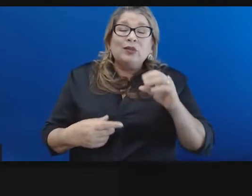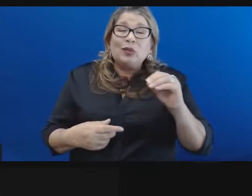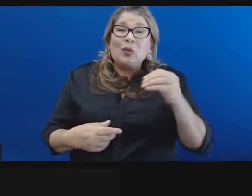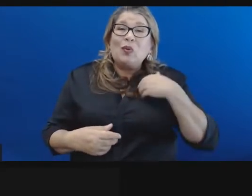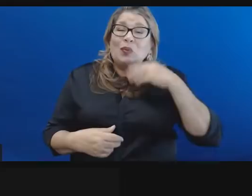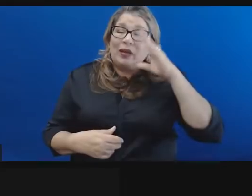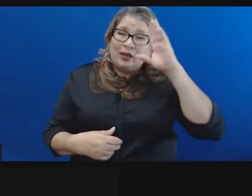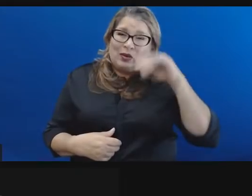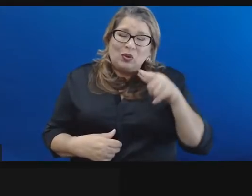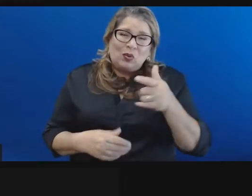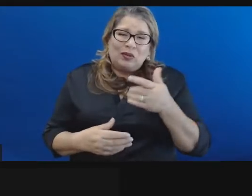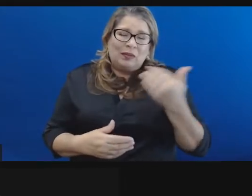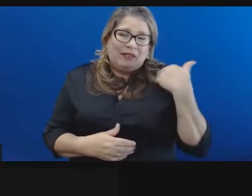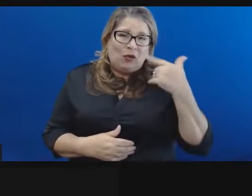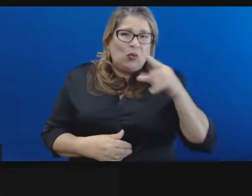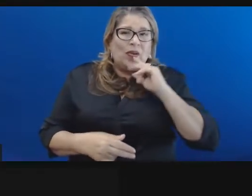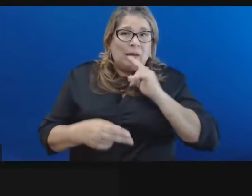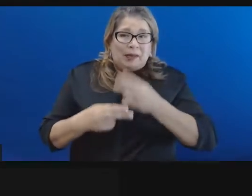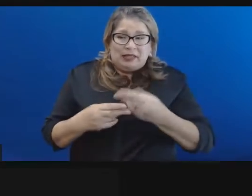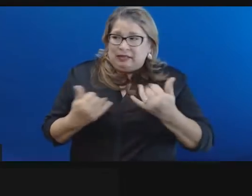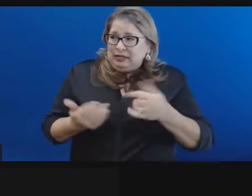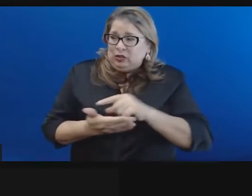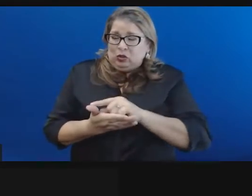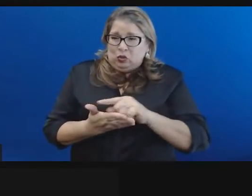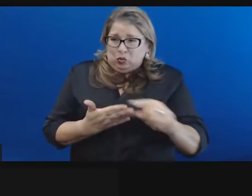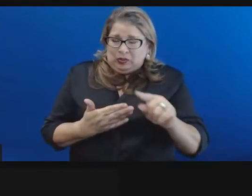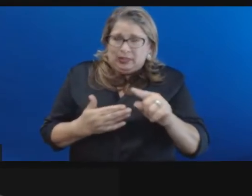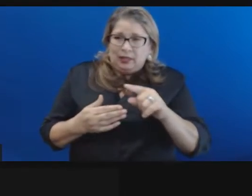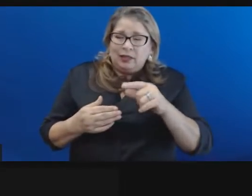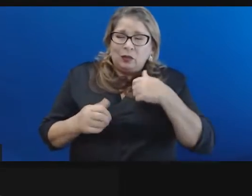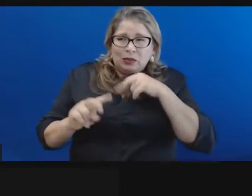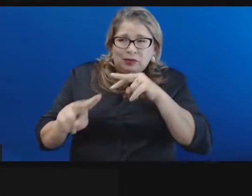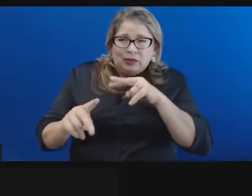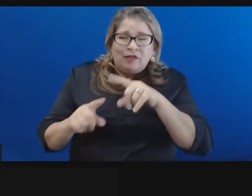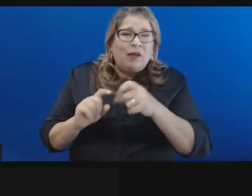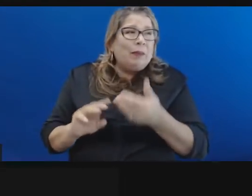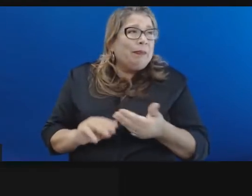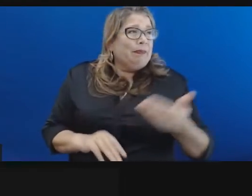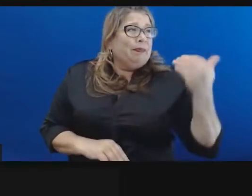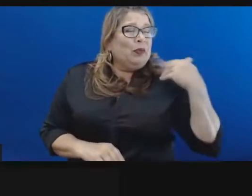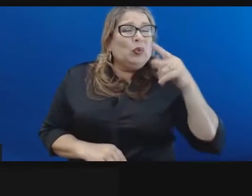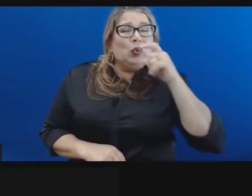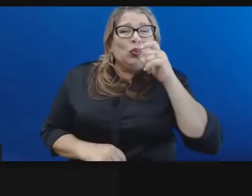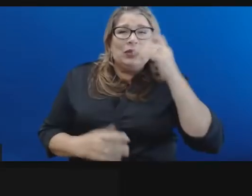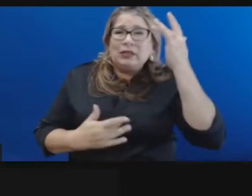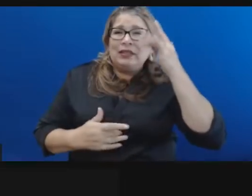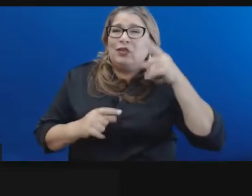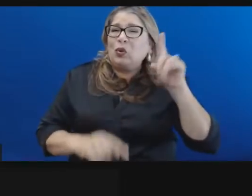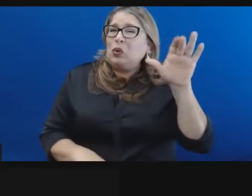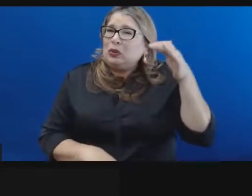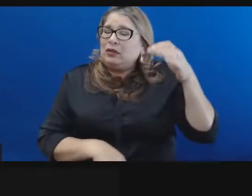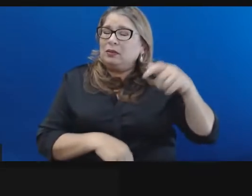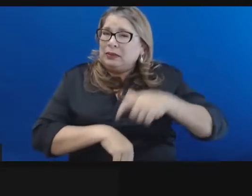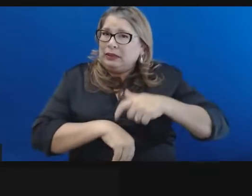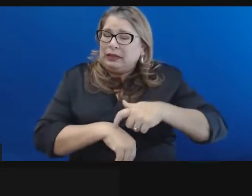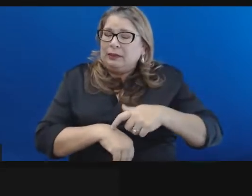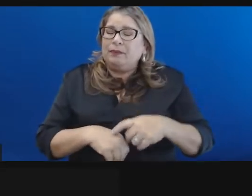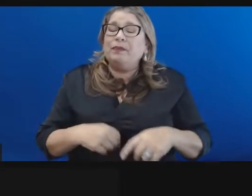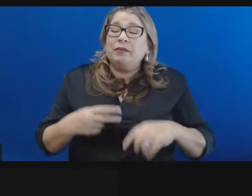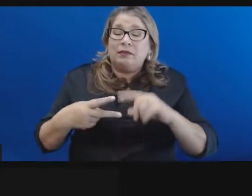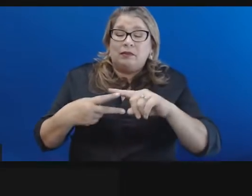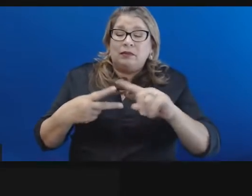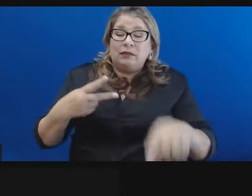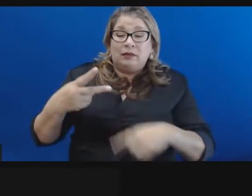take much solace in this relatively flattening of hospitalizations? Second, now that we've had a better sense of how bad the surge has